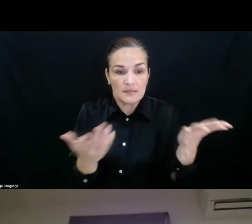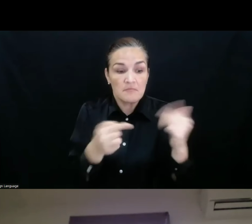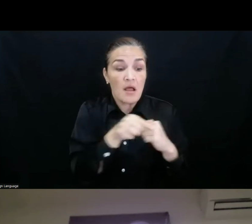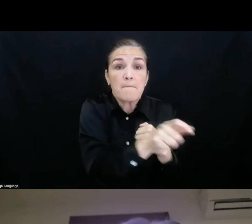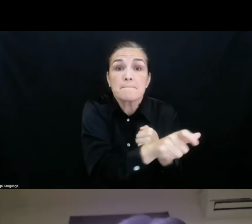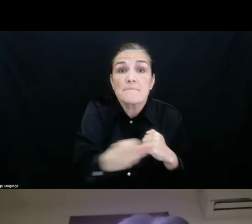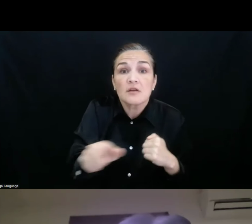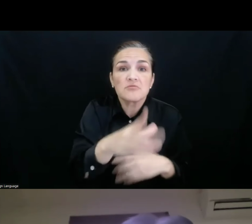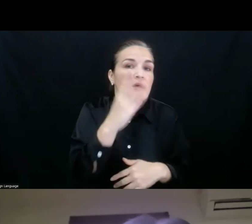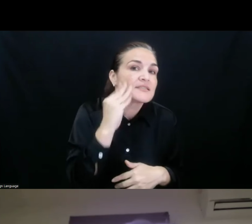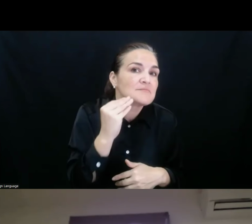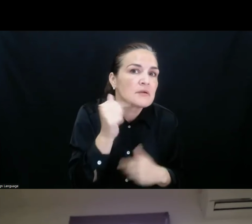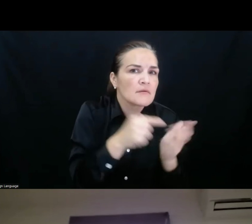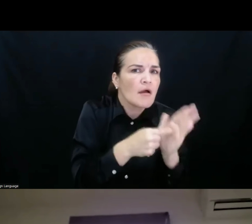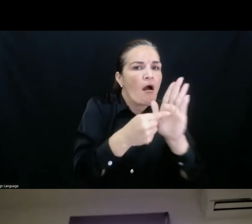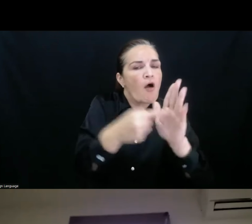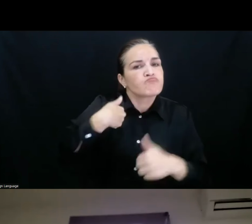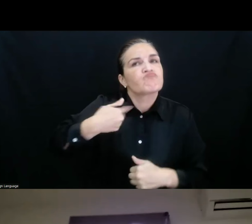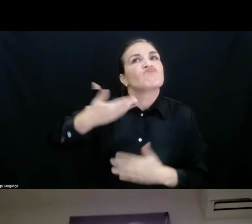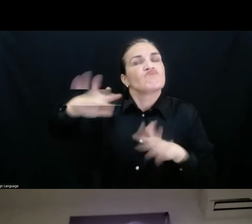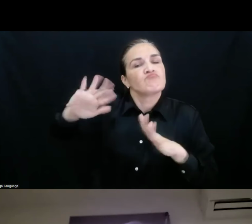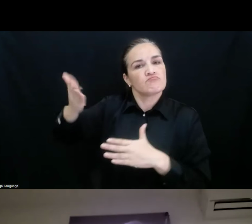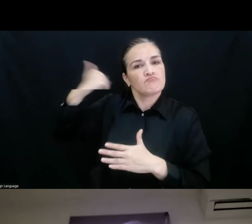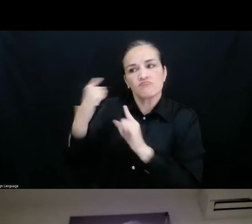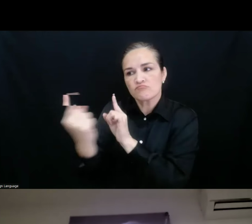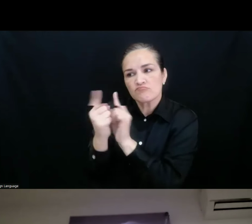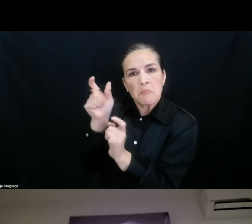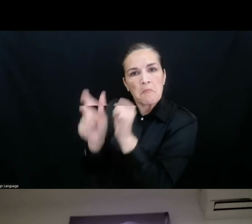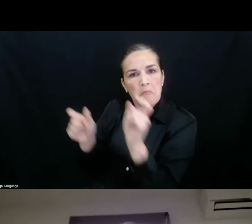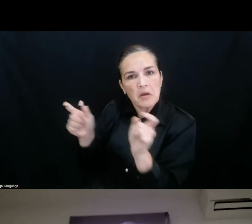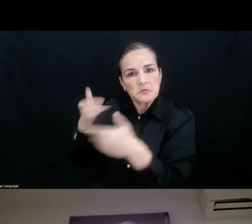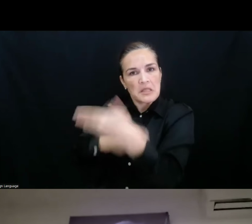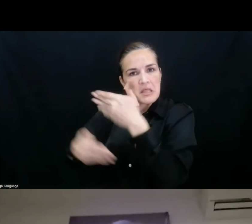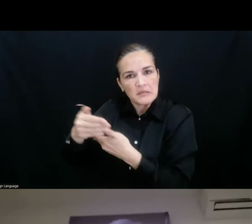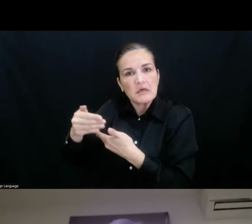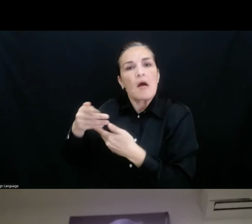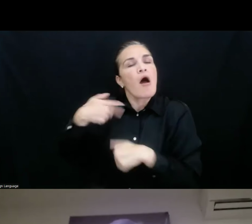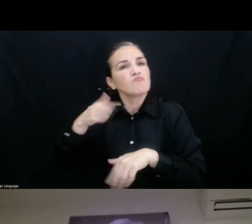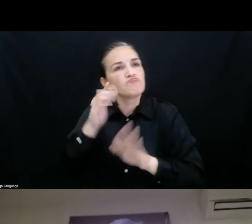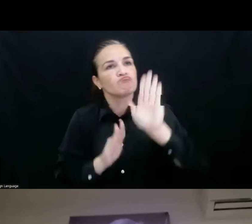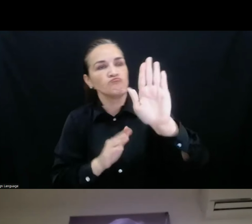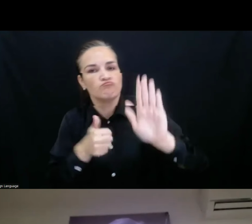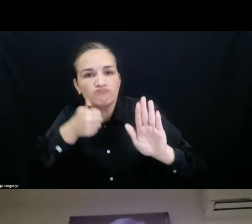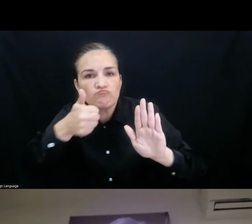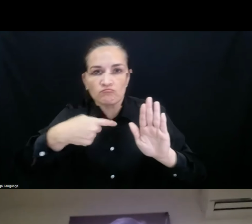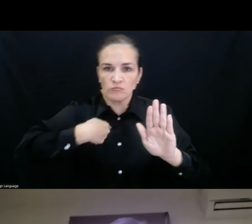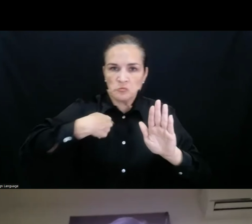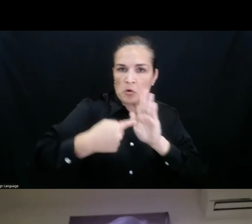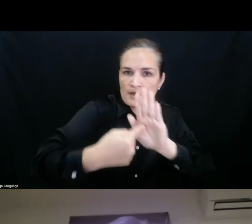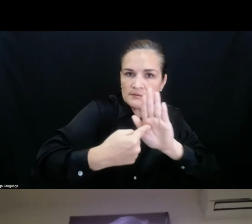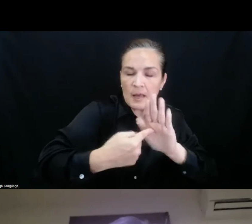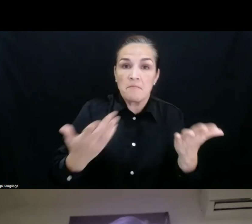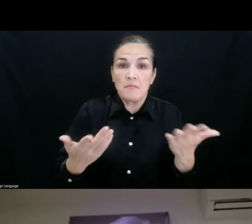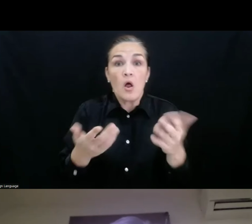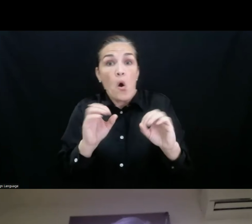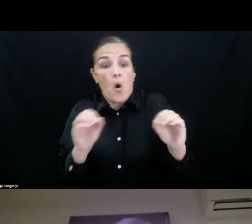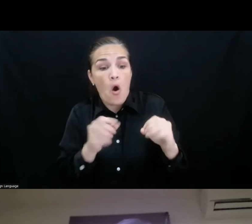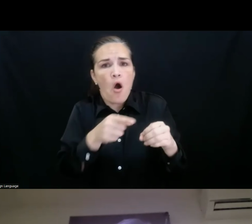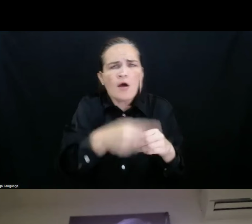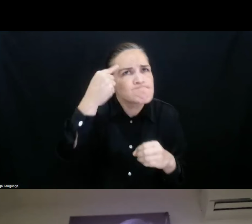that can be inputted into the report of that situation assessment, but also open the doors for